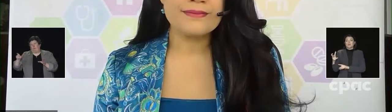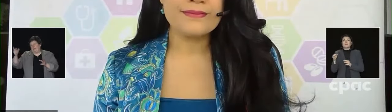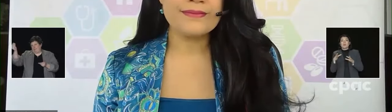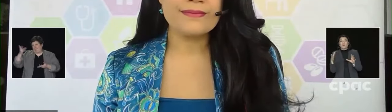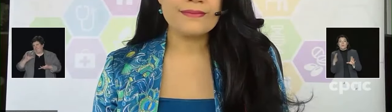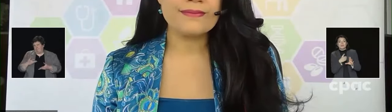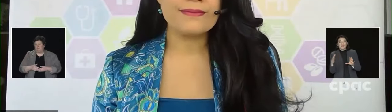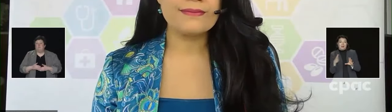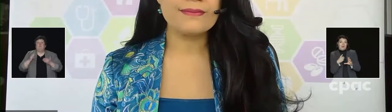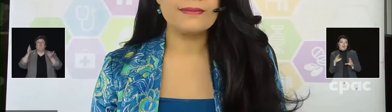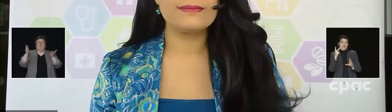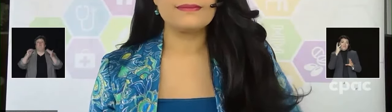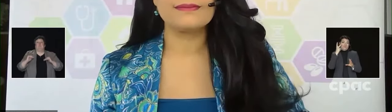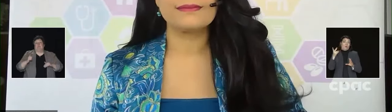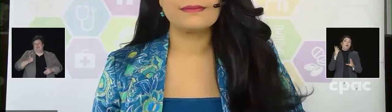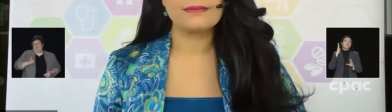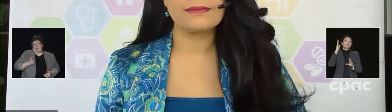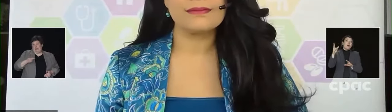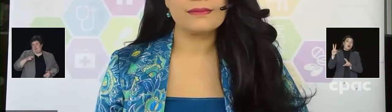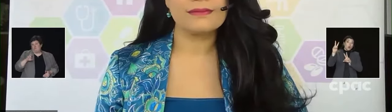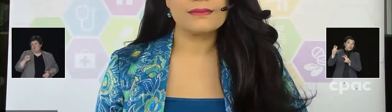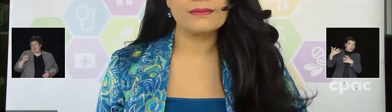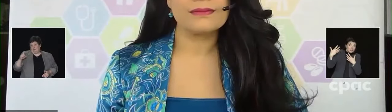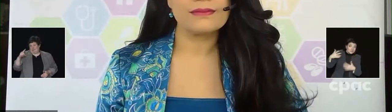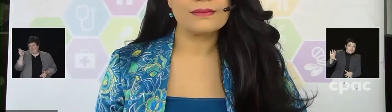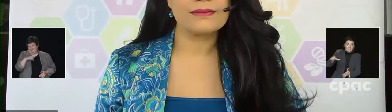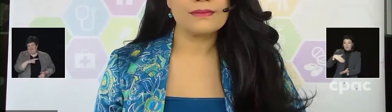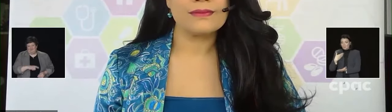Geraldine Malone with the Canadian Press.